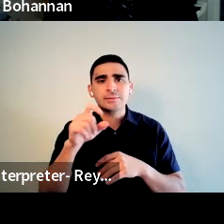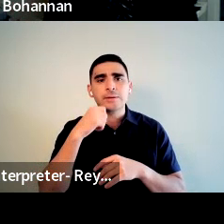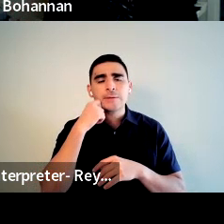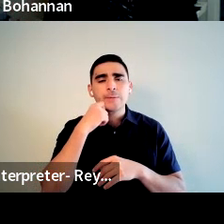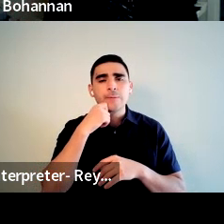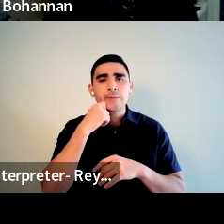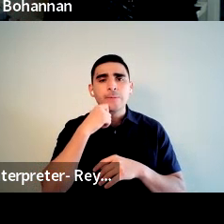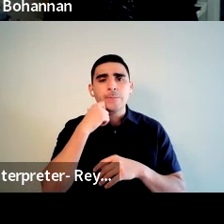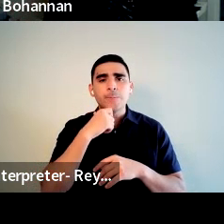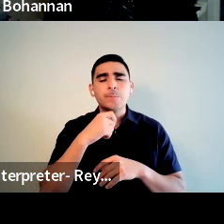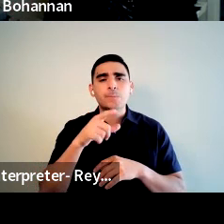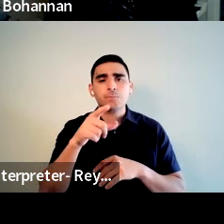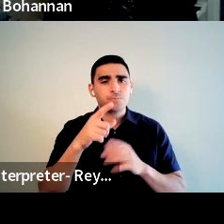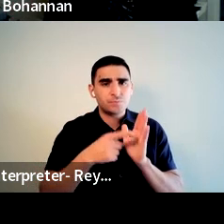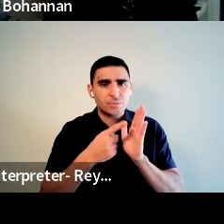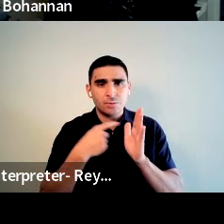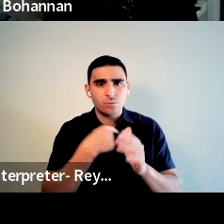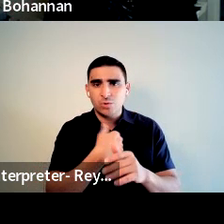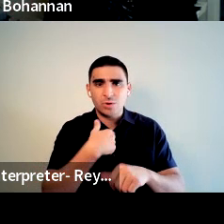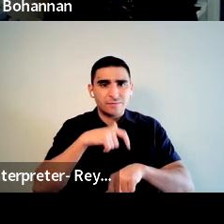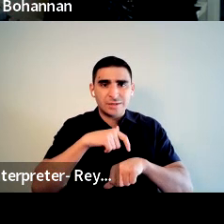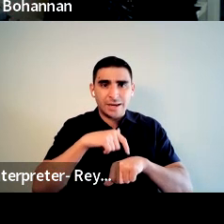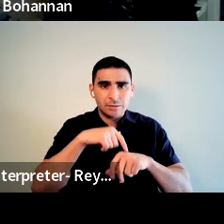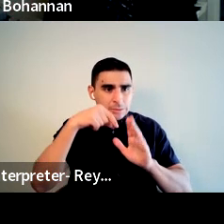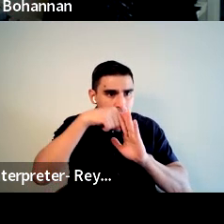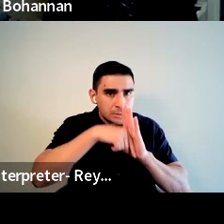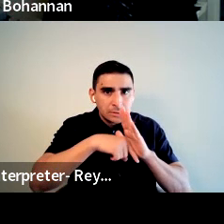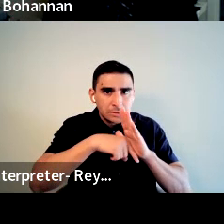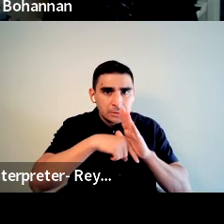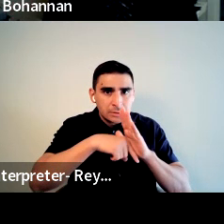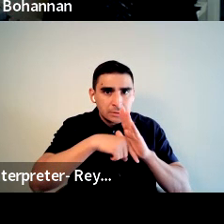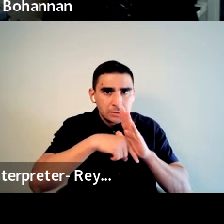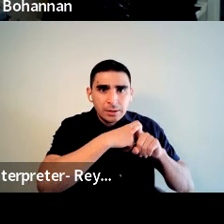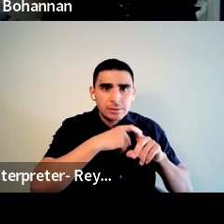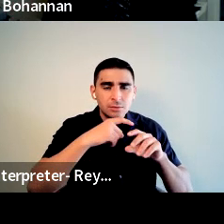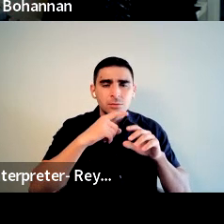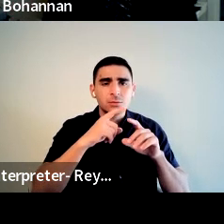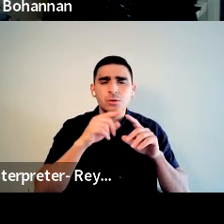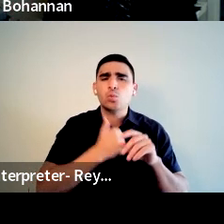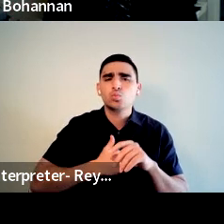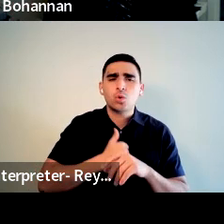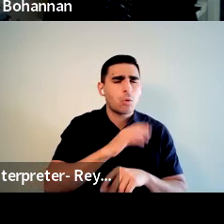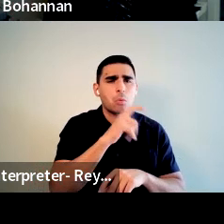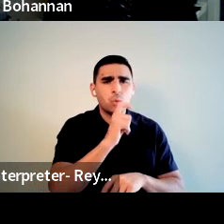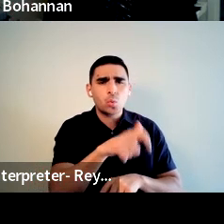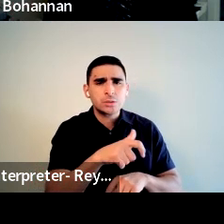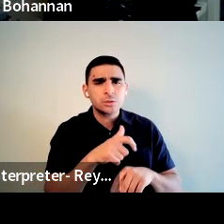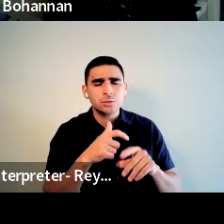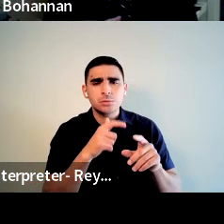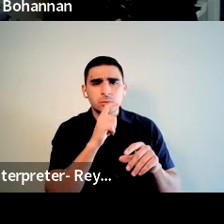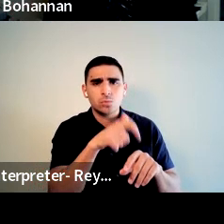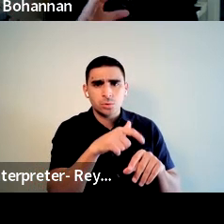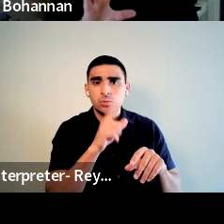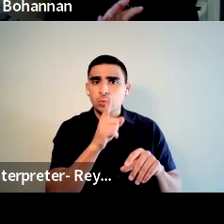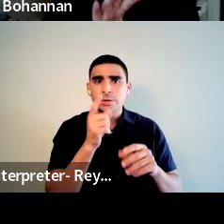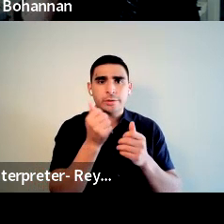time to go into the weeds around solutions. Area. So no need to apologize. I appreciate anybody